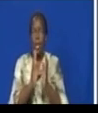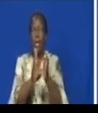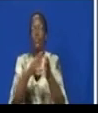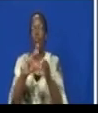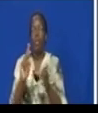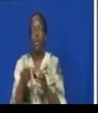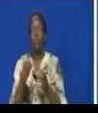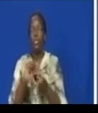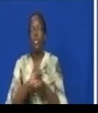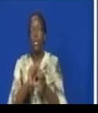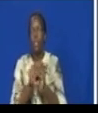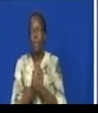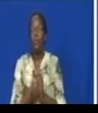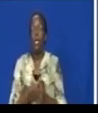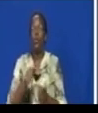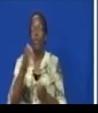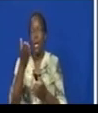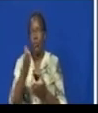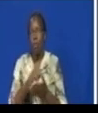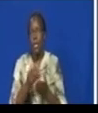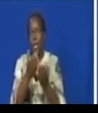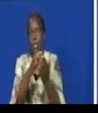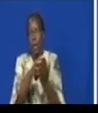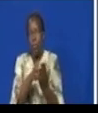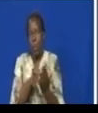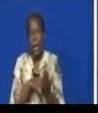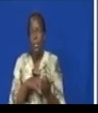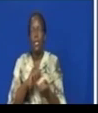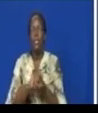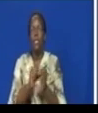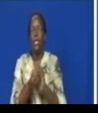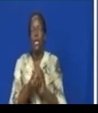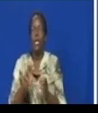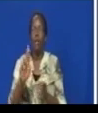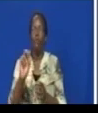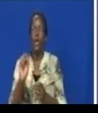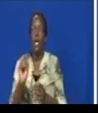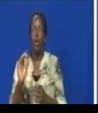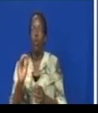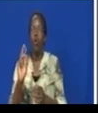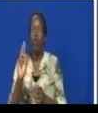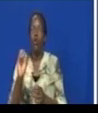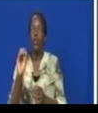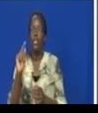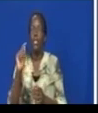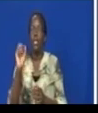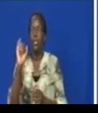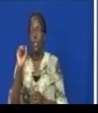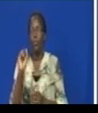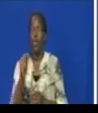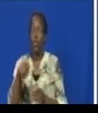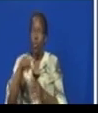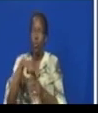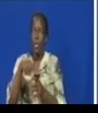direction implies change in velocity, even if the magnitude is the same. That is why when a body is